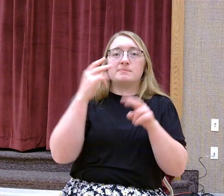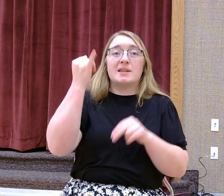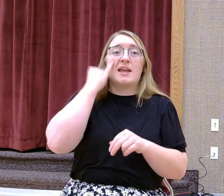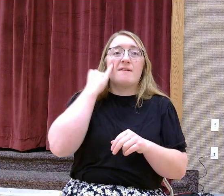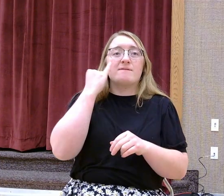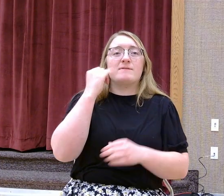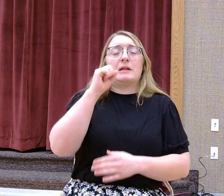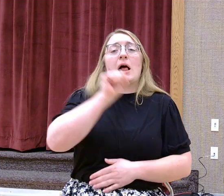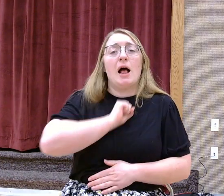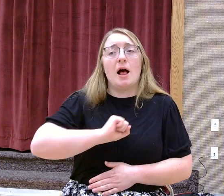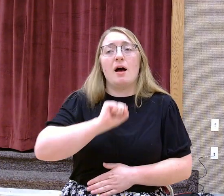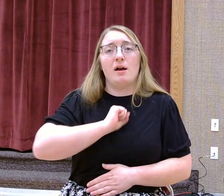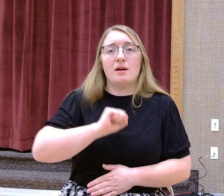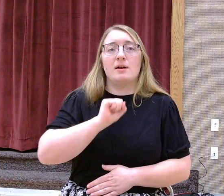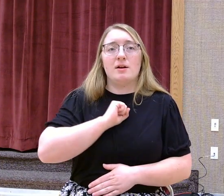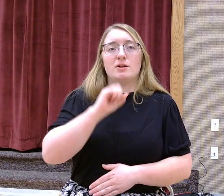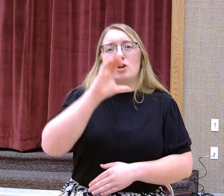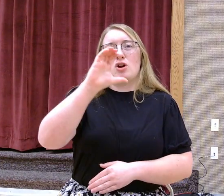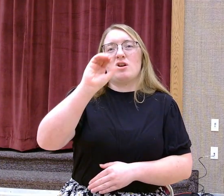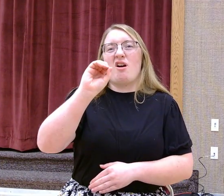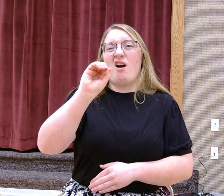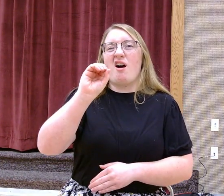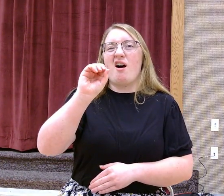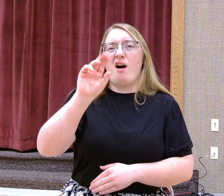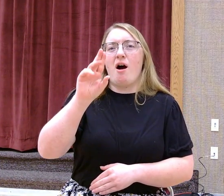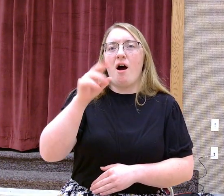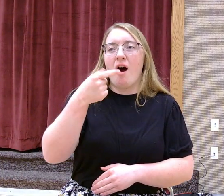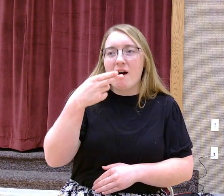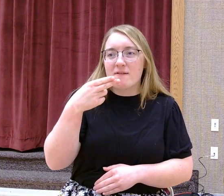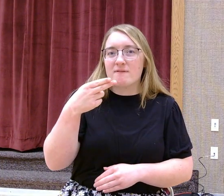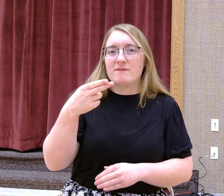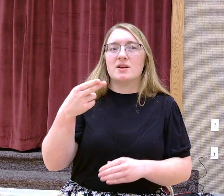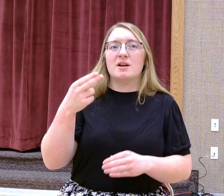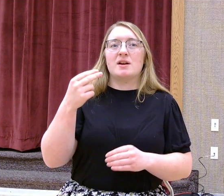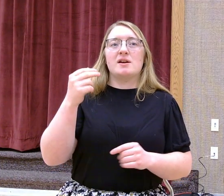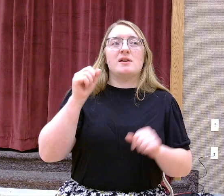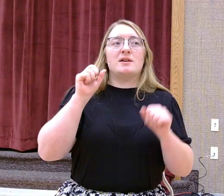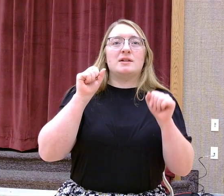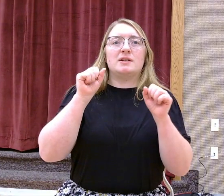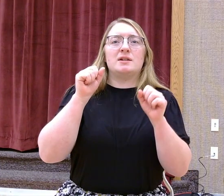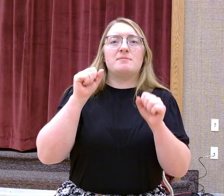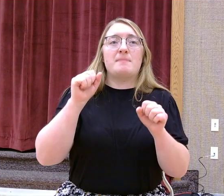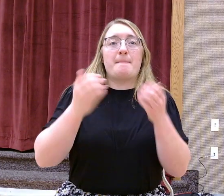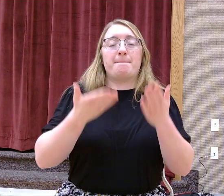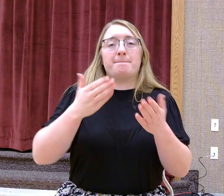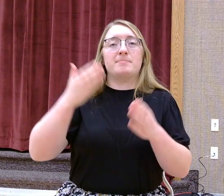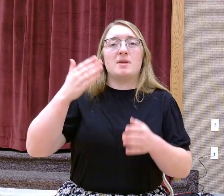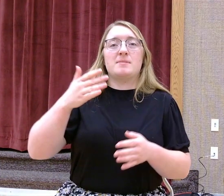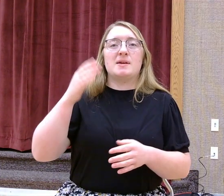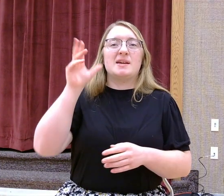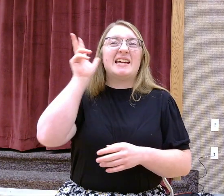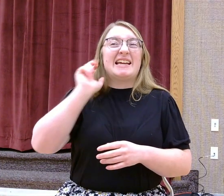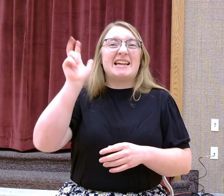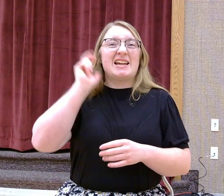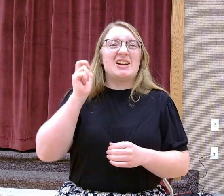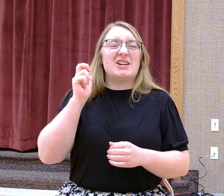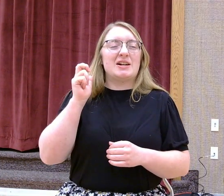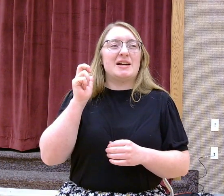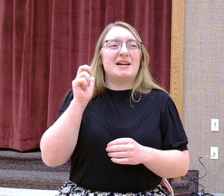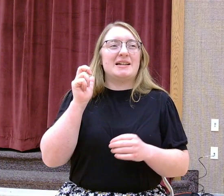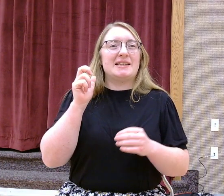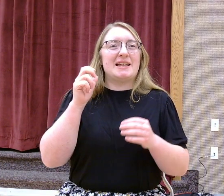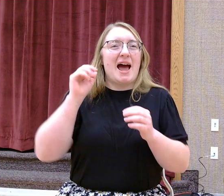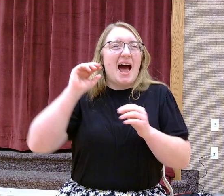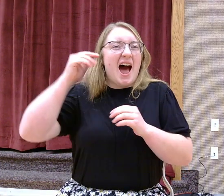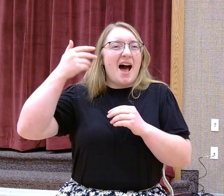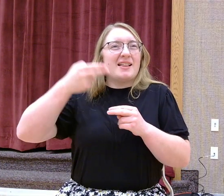cough. These are some of the symptoms you're going to see. A high-pitched voice, what we call stridor. If you hear a